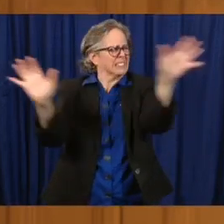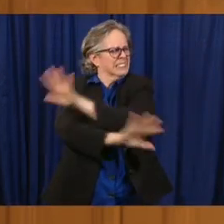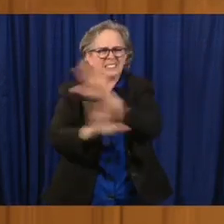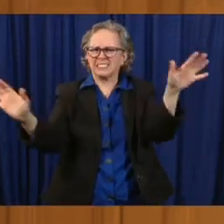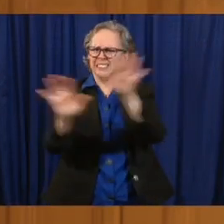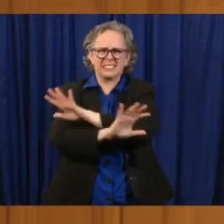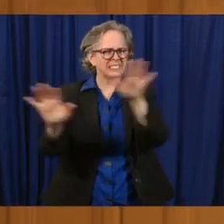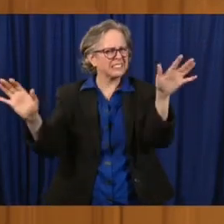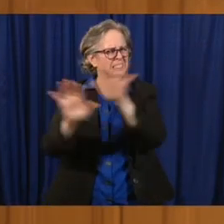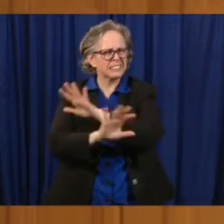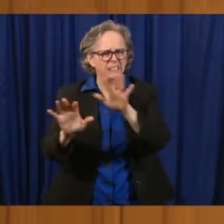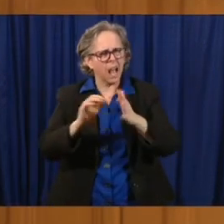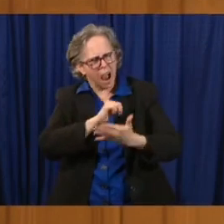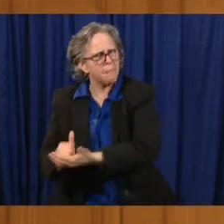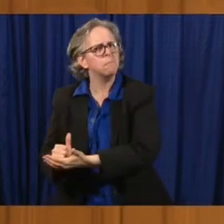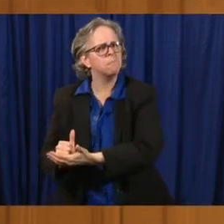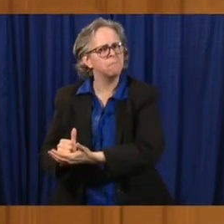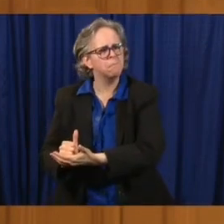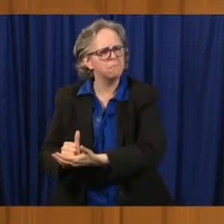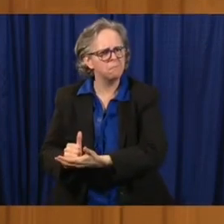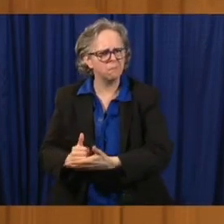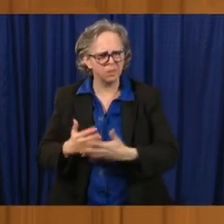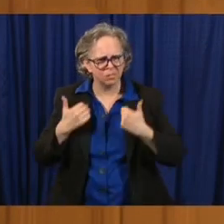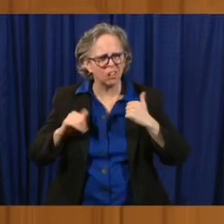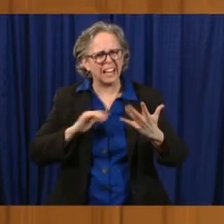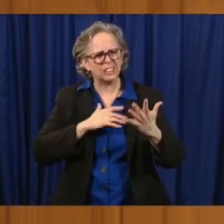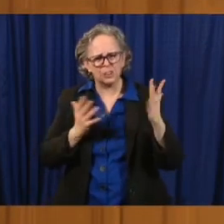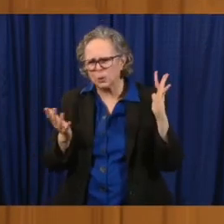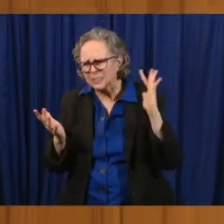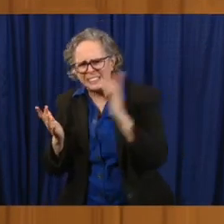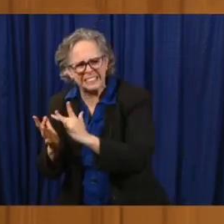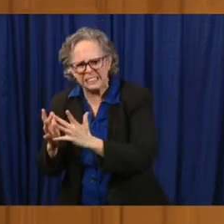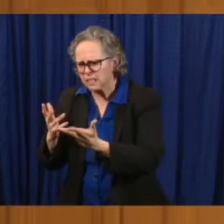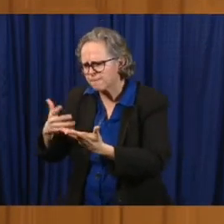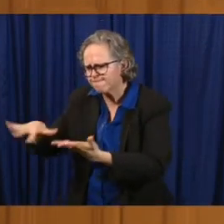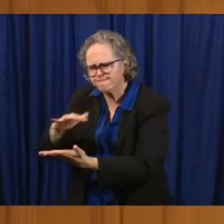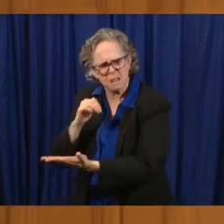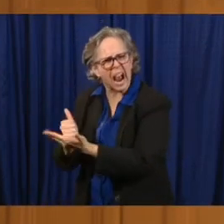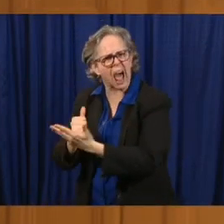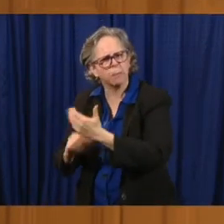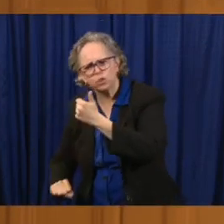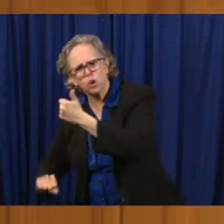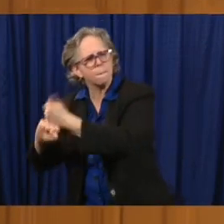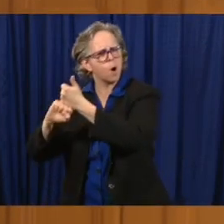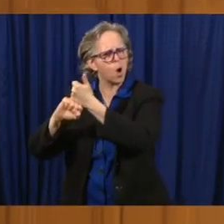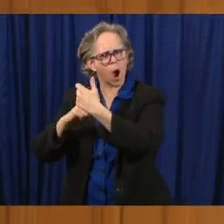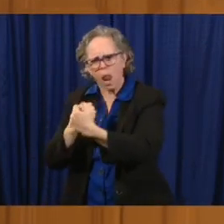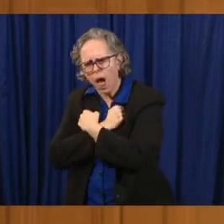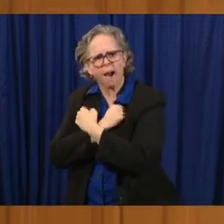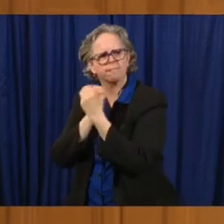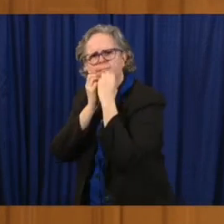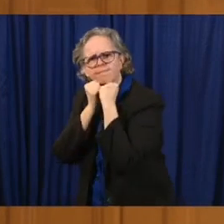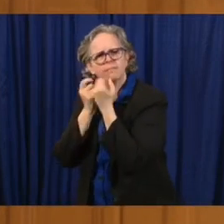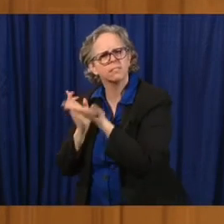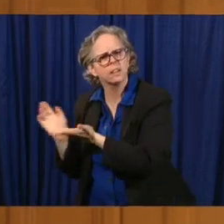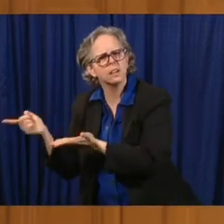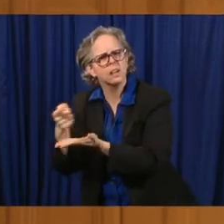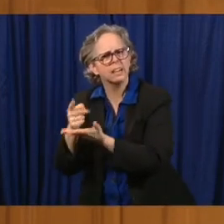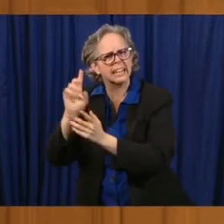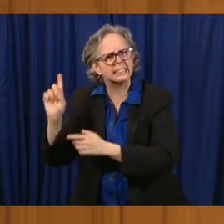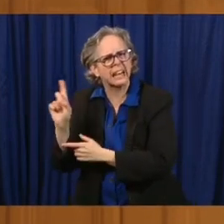Chris said. We want to reach out to these facilities. We want to give them our love and our support. They need us